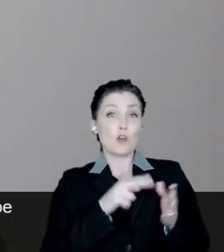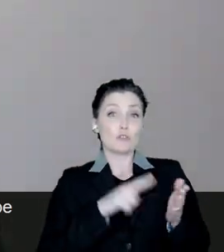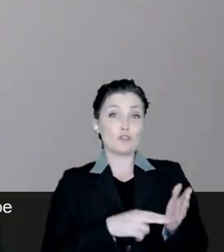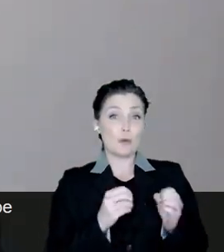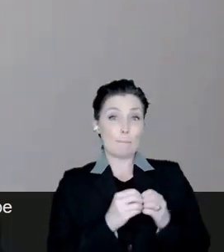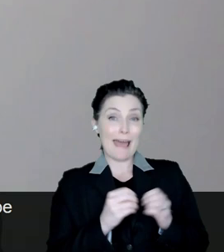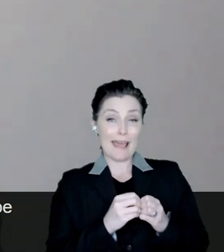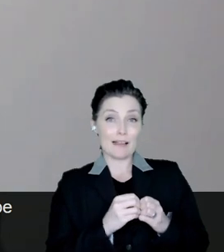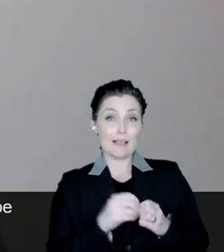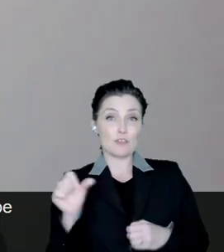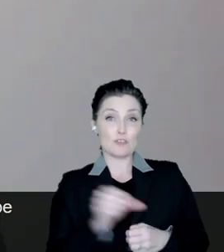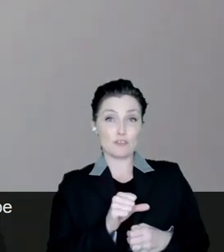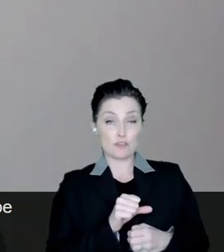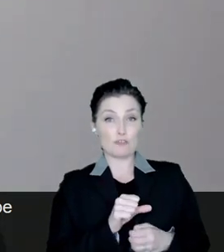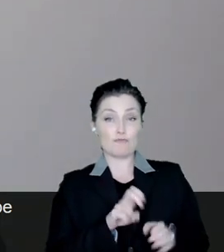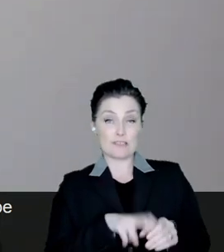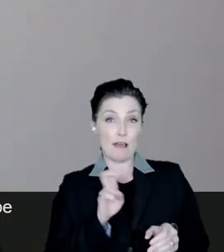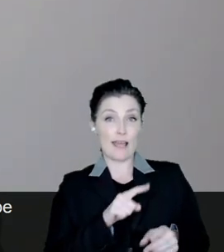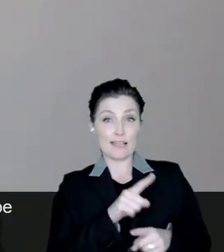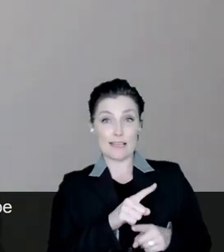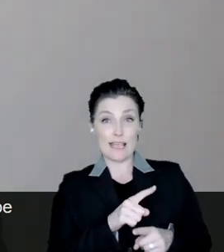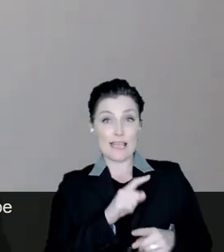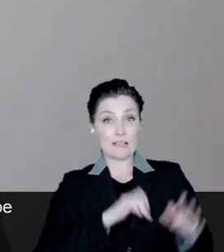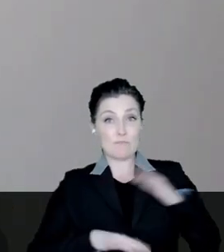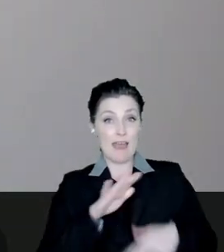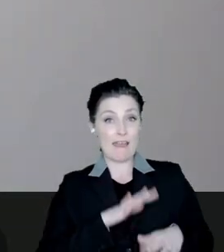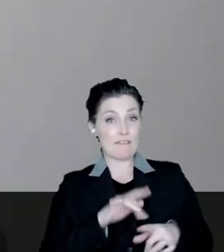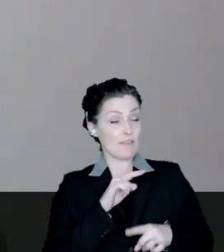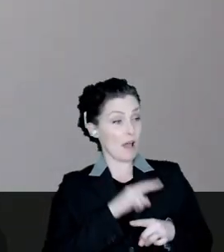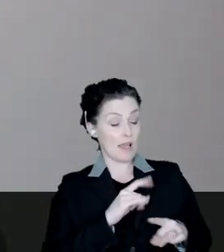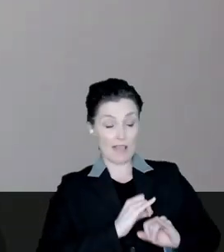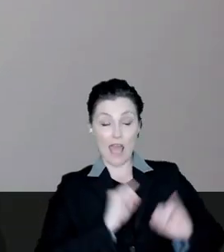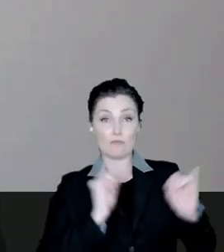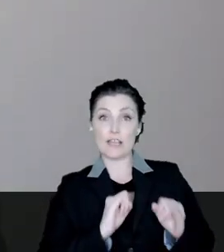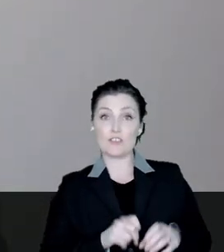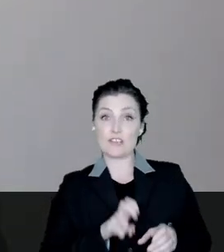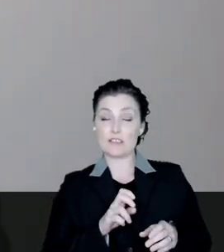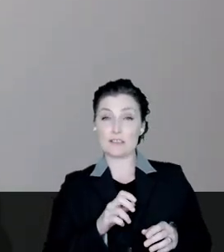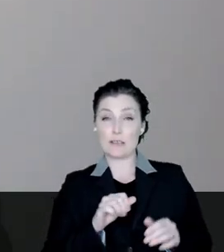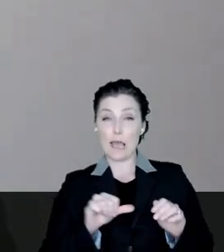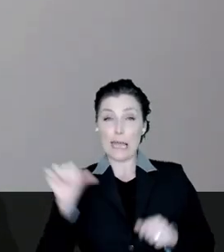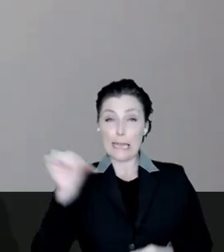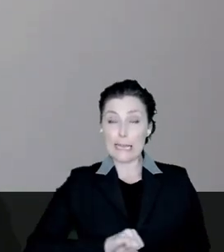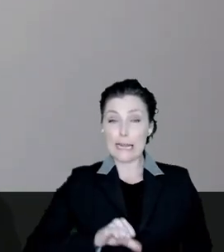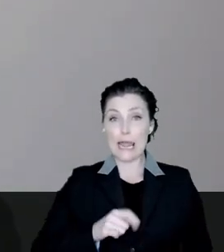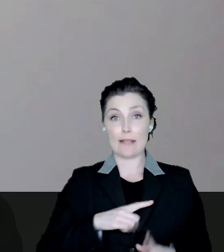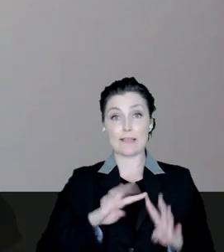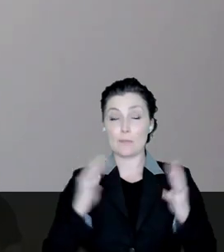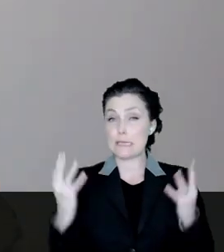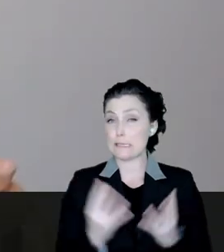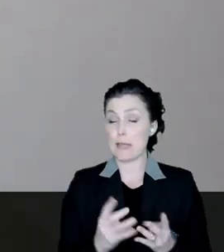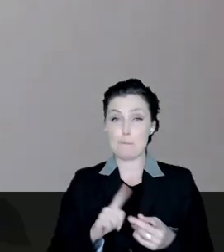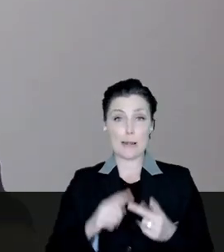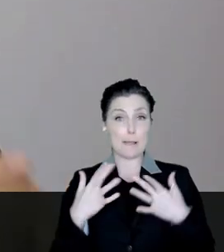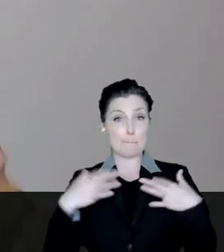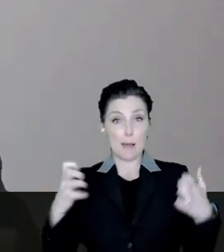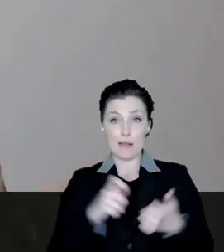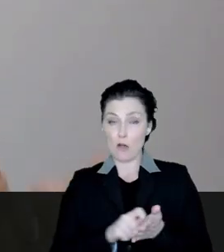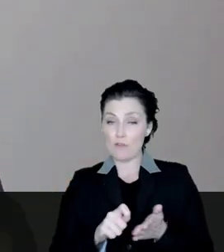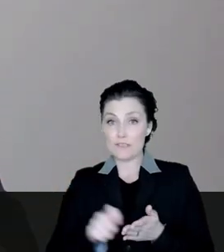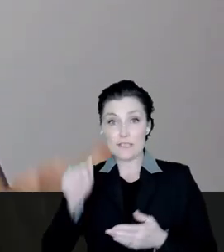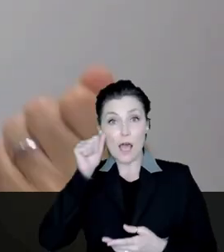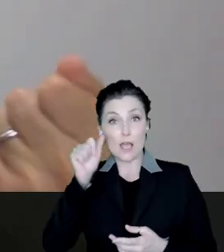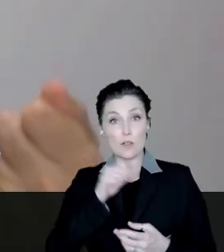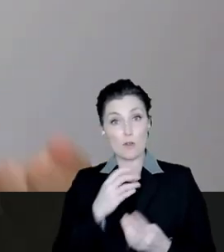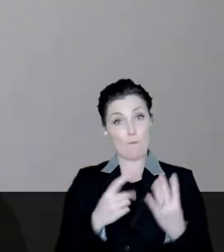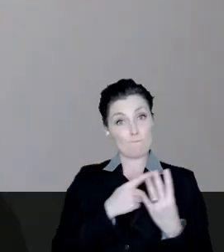been outrageous. He's let down the Assembly. He's let down a public office. I note that four members of the Downing Street team have